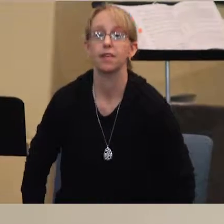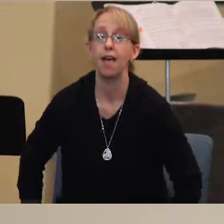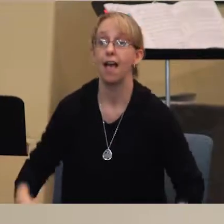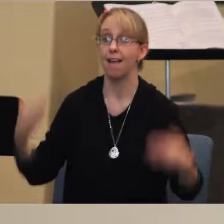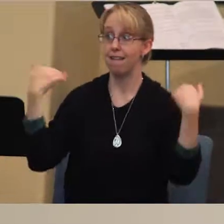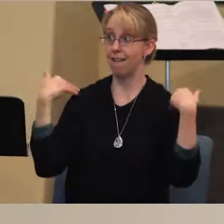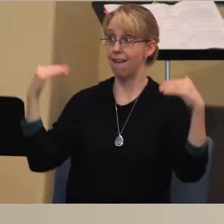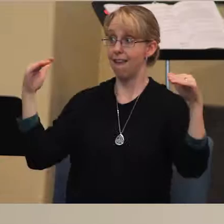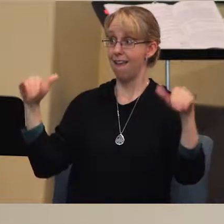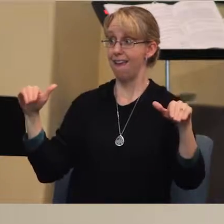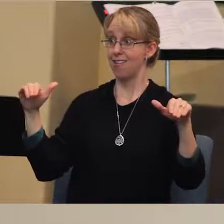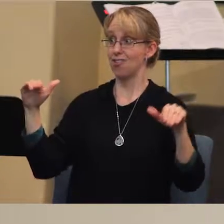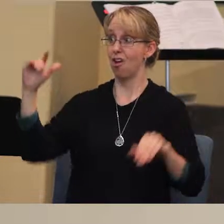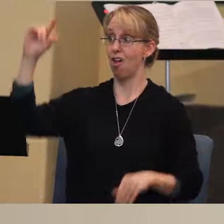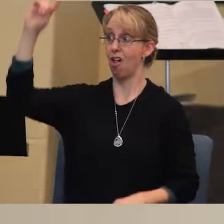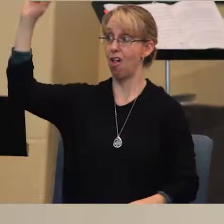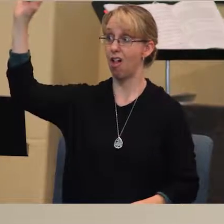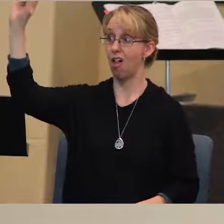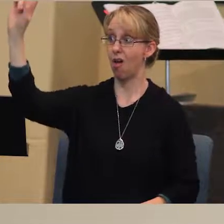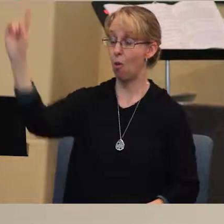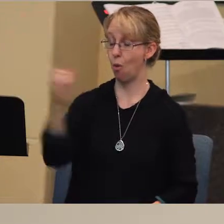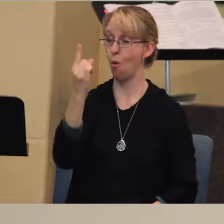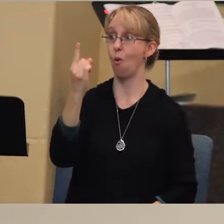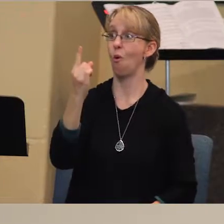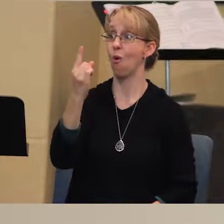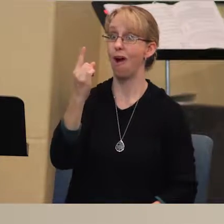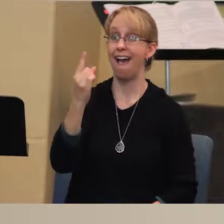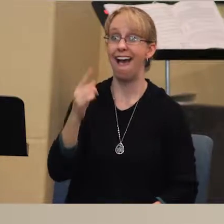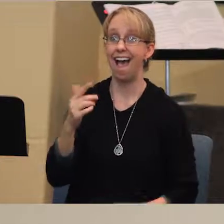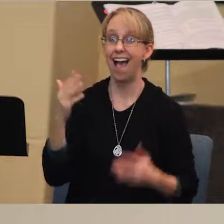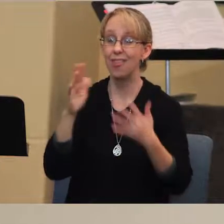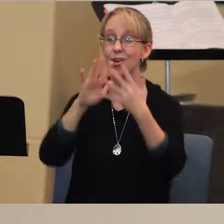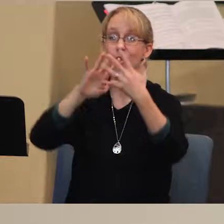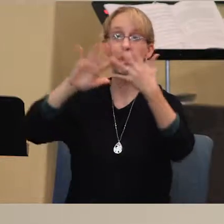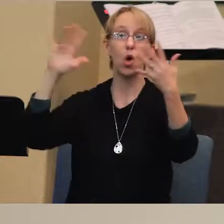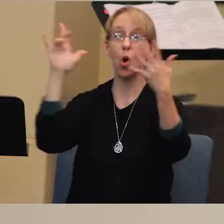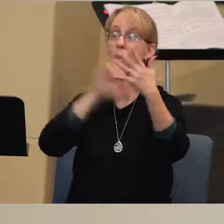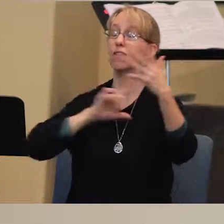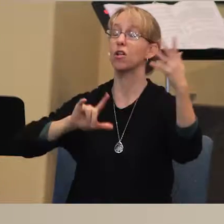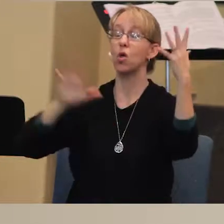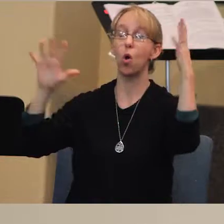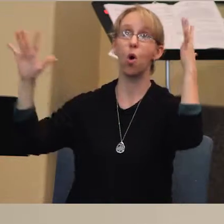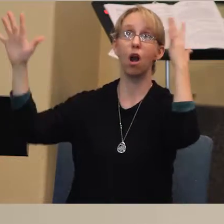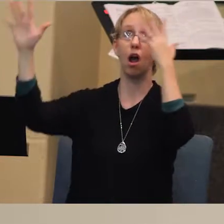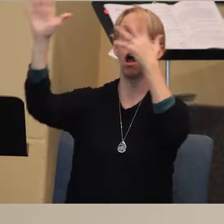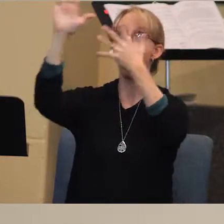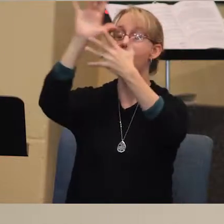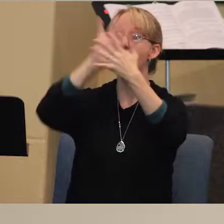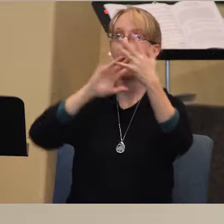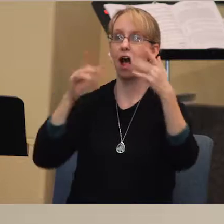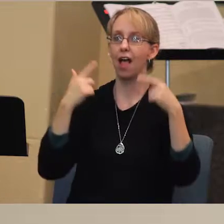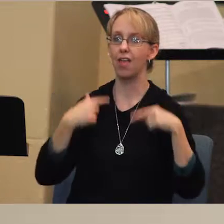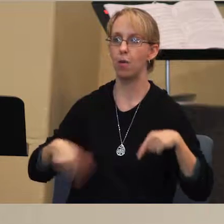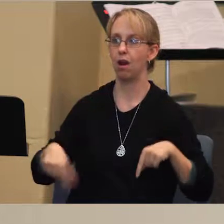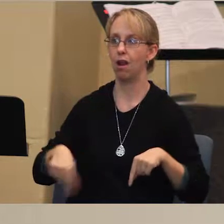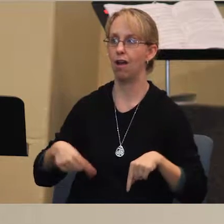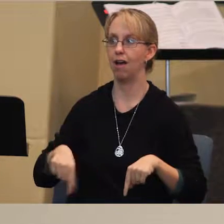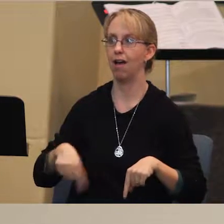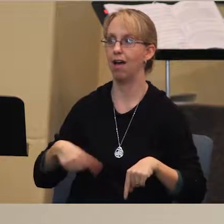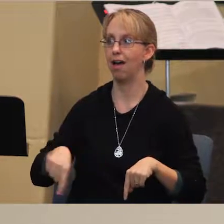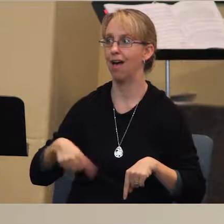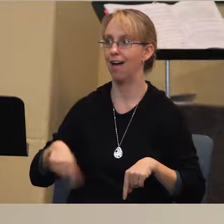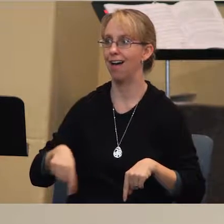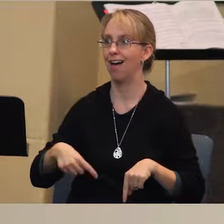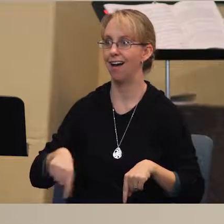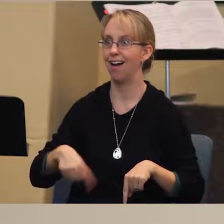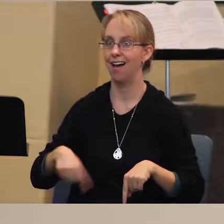And an angel of the Lord suddenly stood before them, and the glory of the Lord shone around them, and they were terribly frightened,